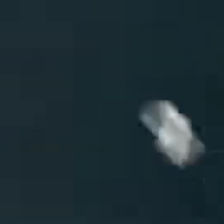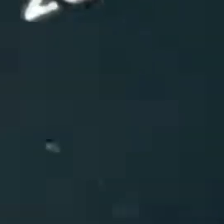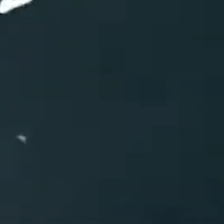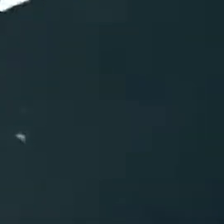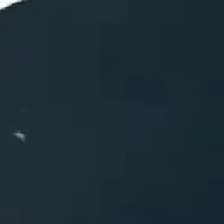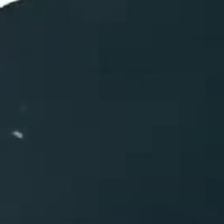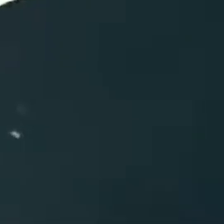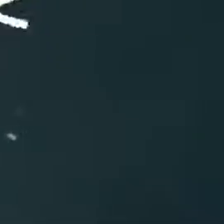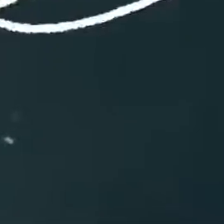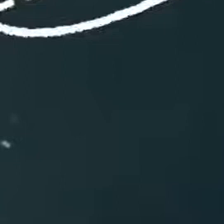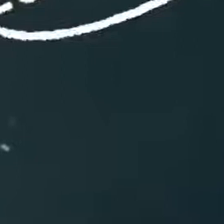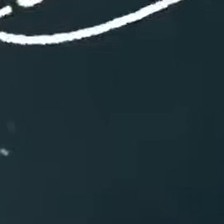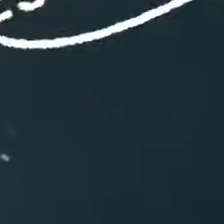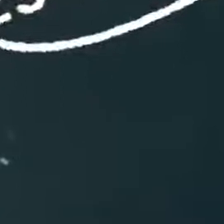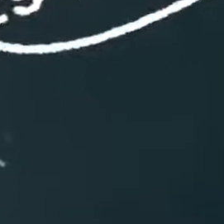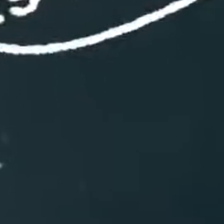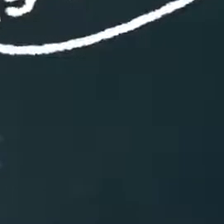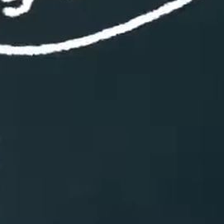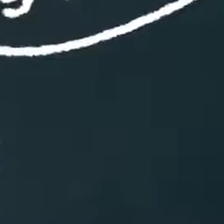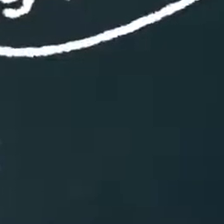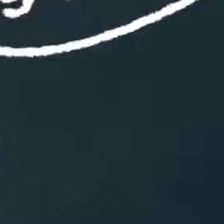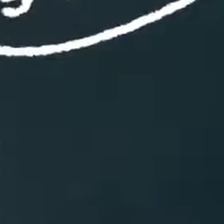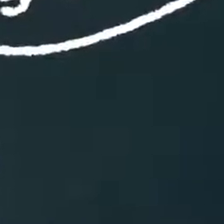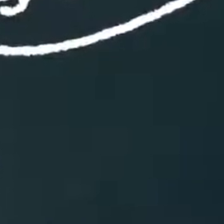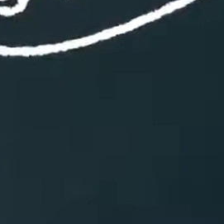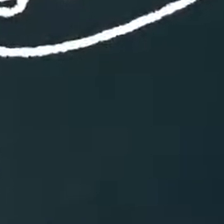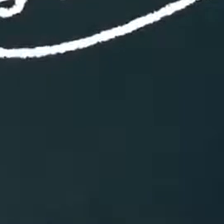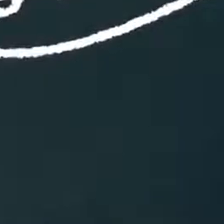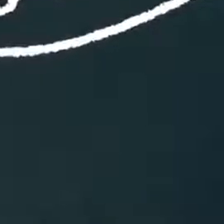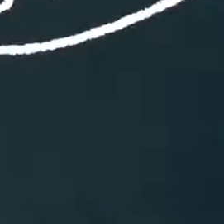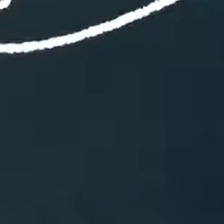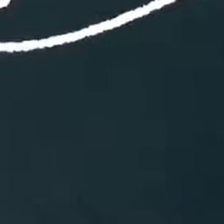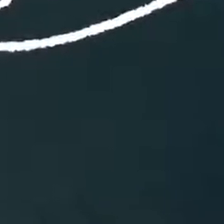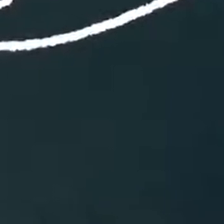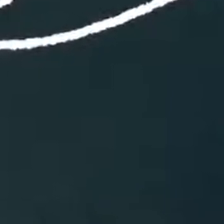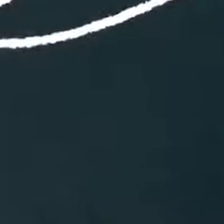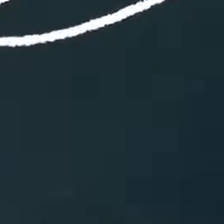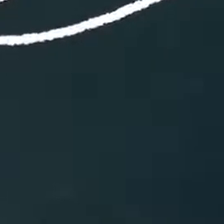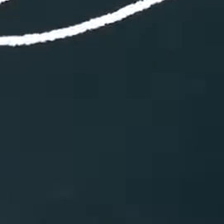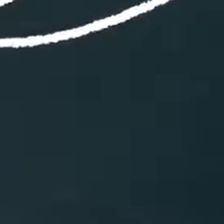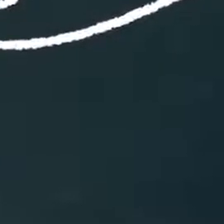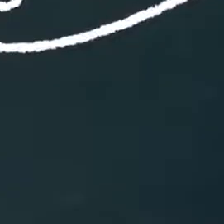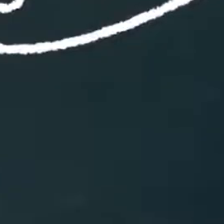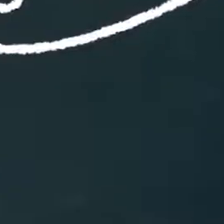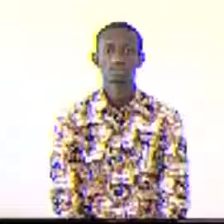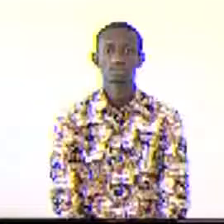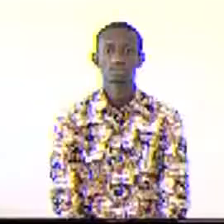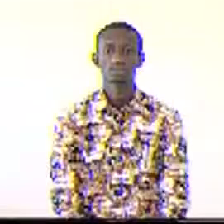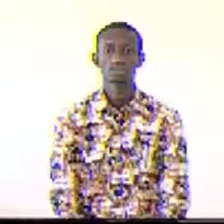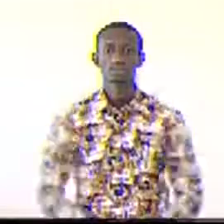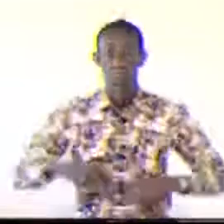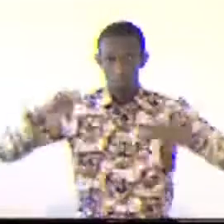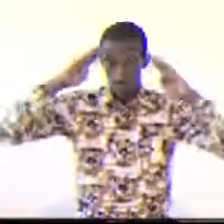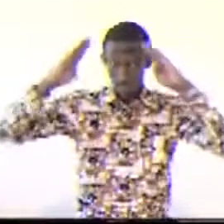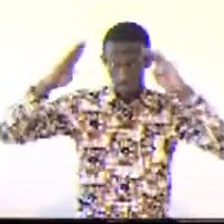Welcome to Study Time, a televised home learning program produced by Rwanda Education Board. Hello,